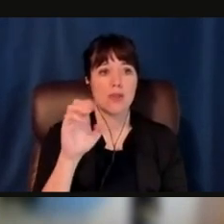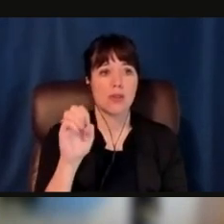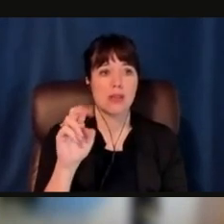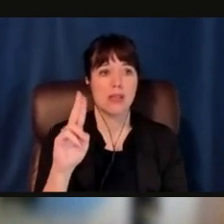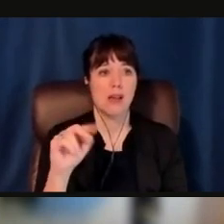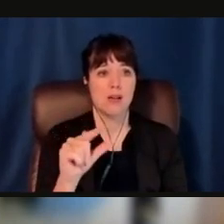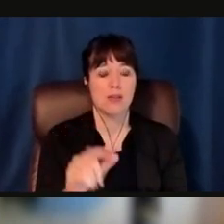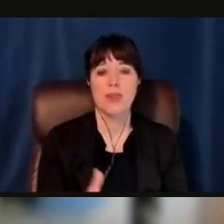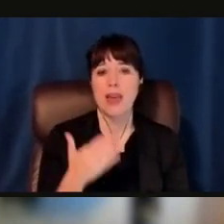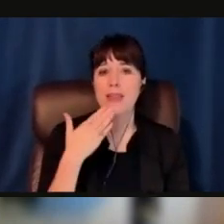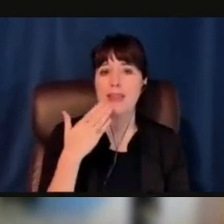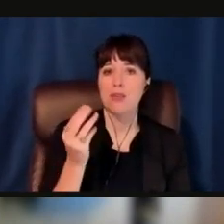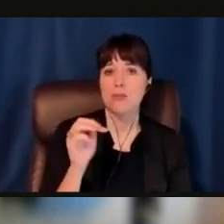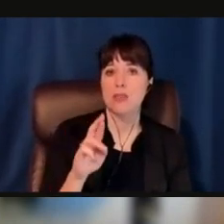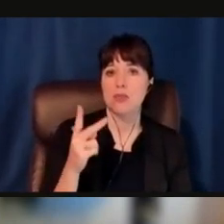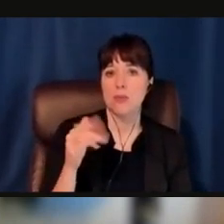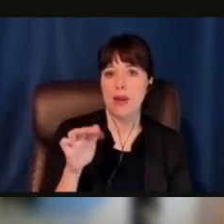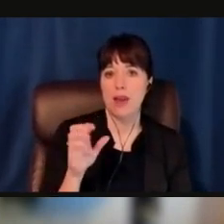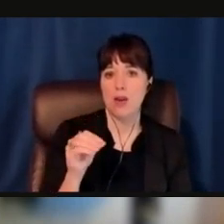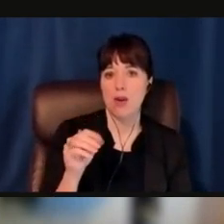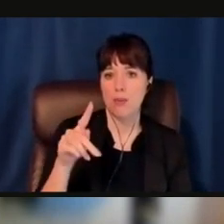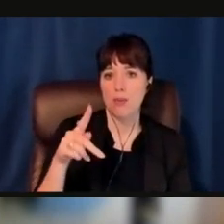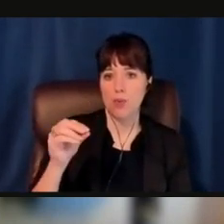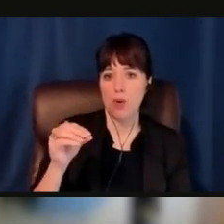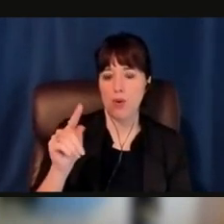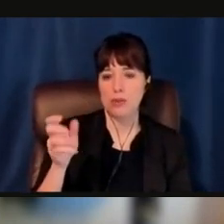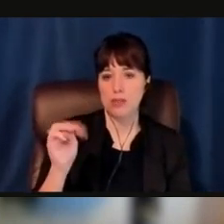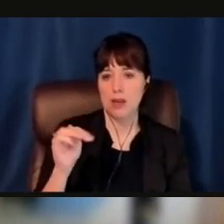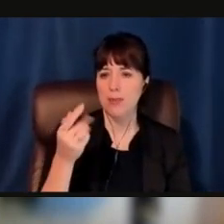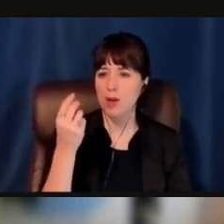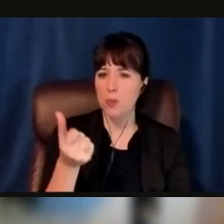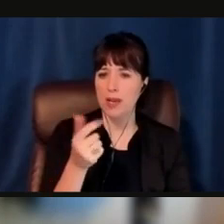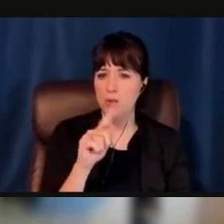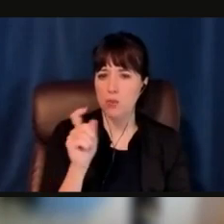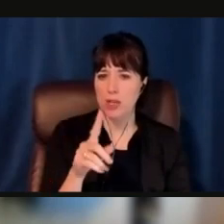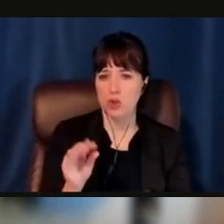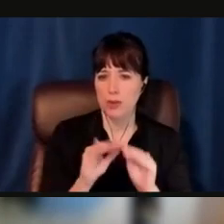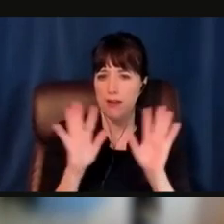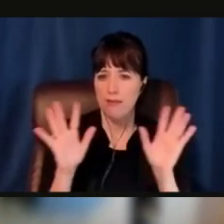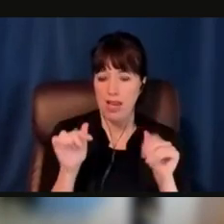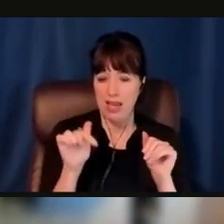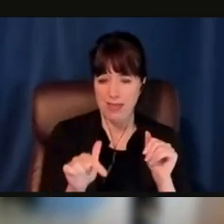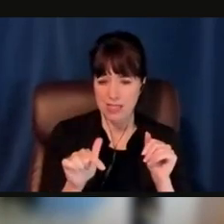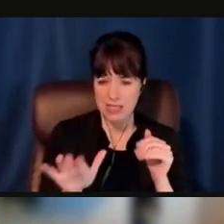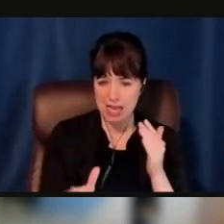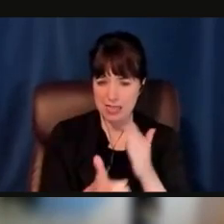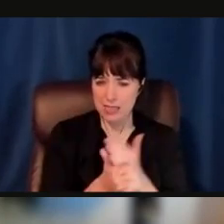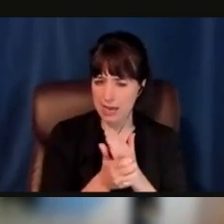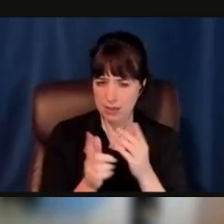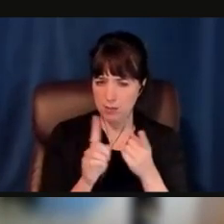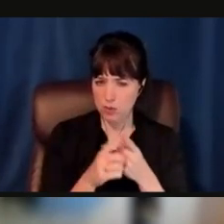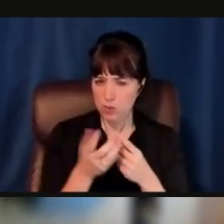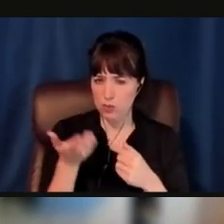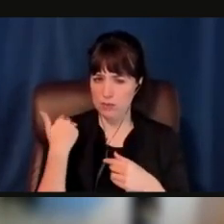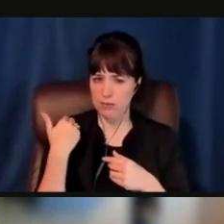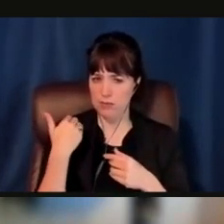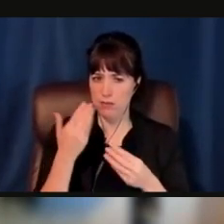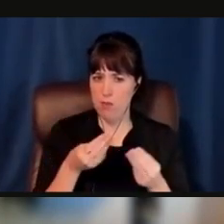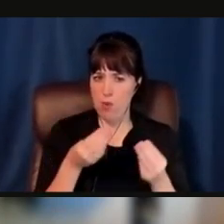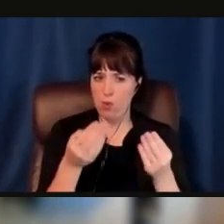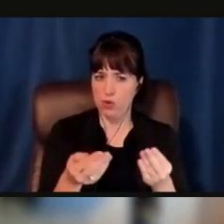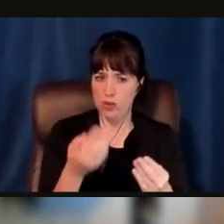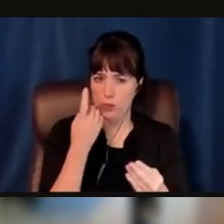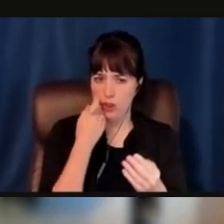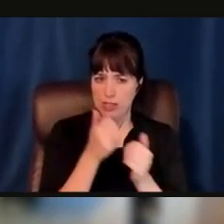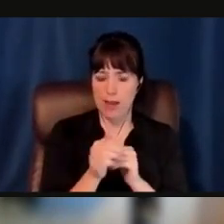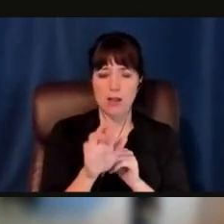Thank you, Mr. Mayor Pro Tem. A quick question just to clarify. So is this an addendum to the last motion we just